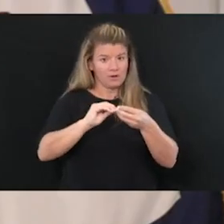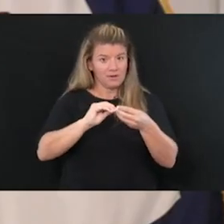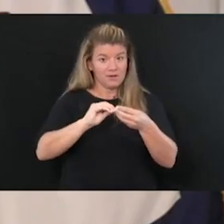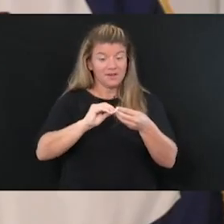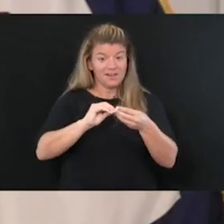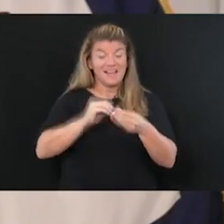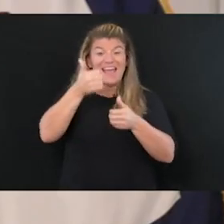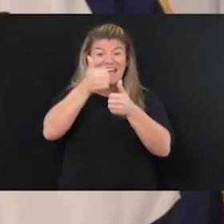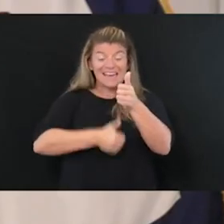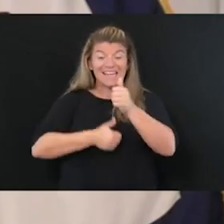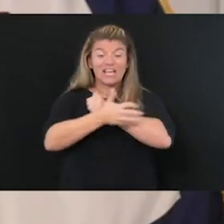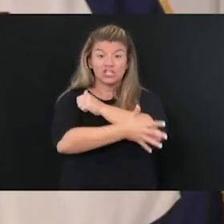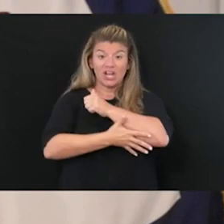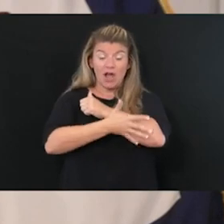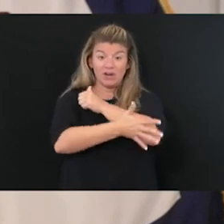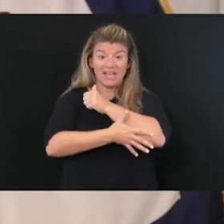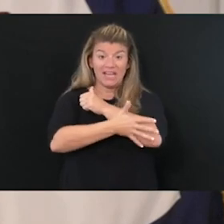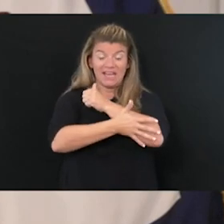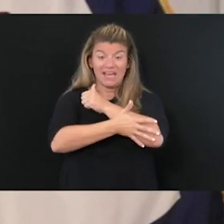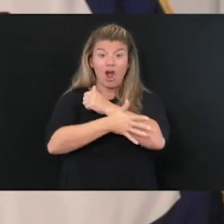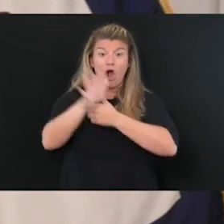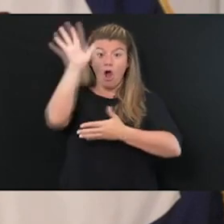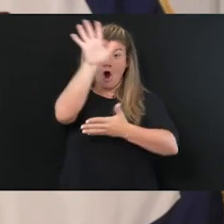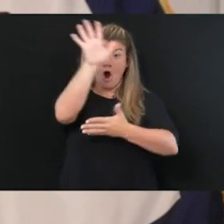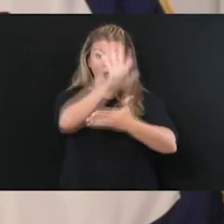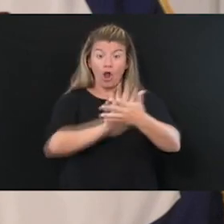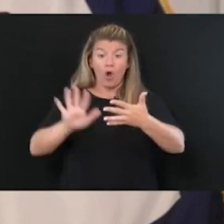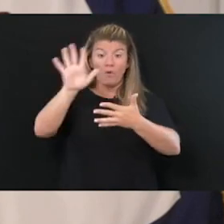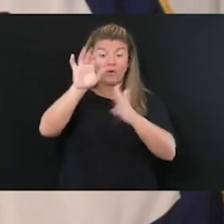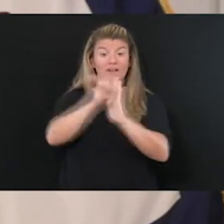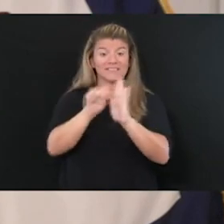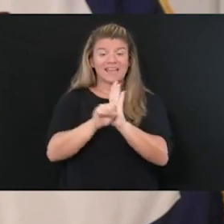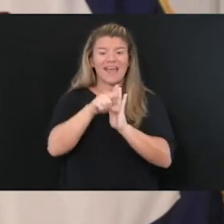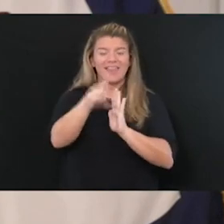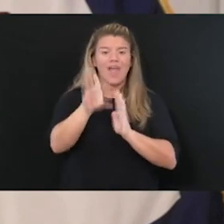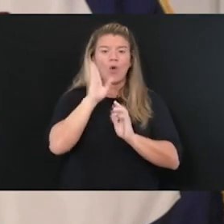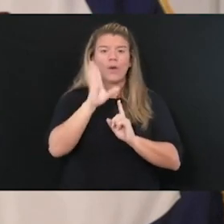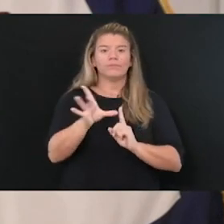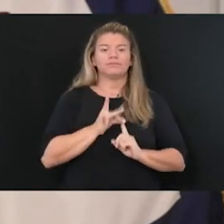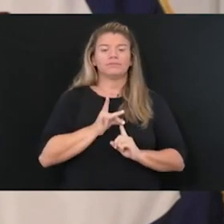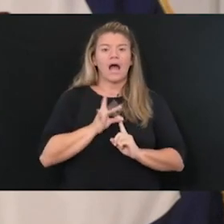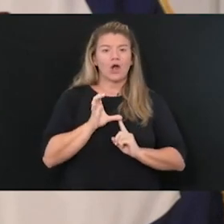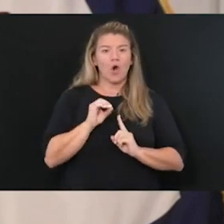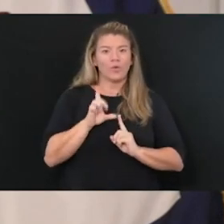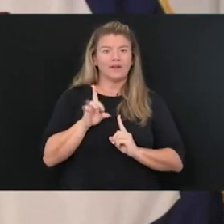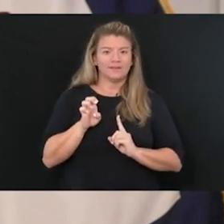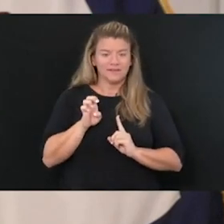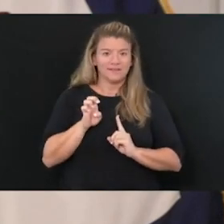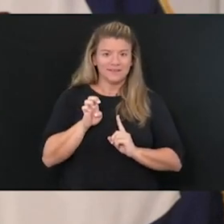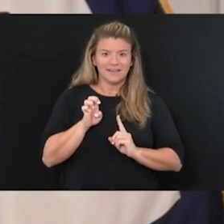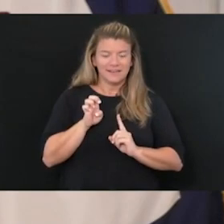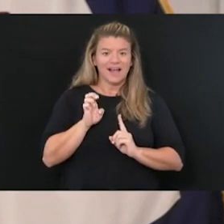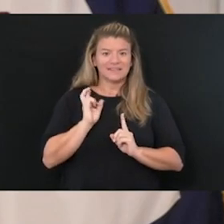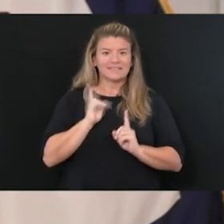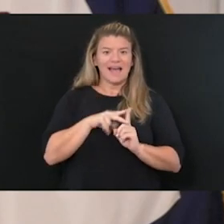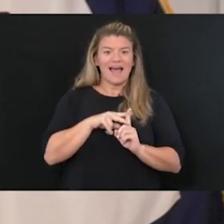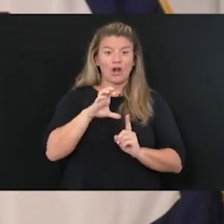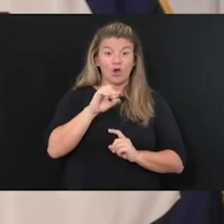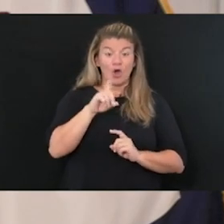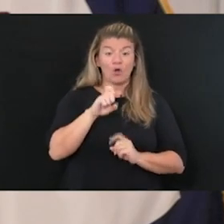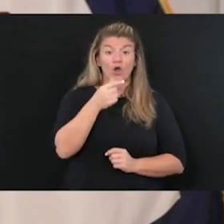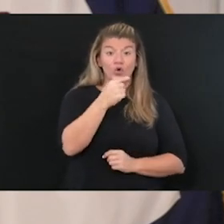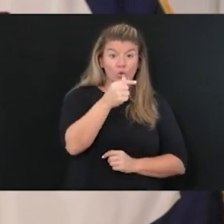county in our state will receive a code, basically either a green,